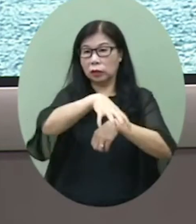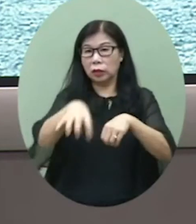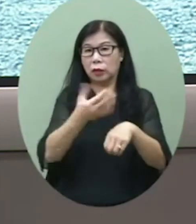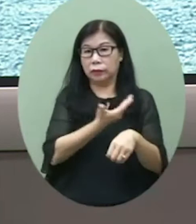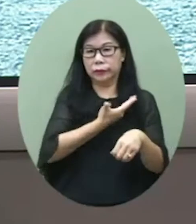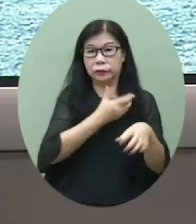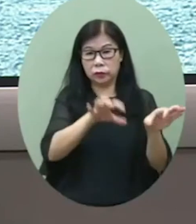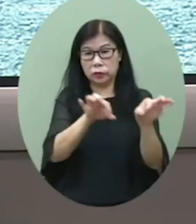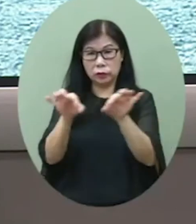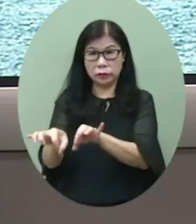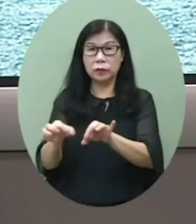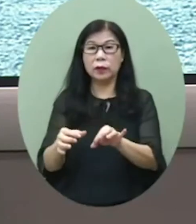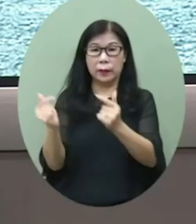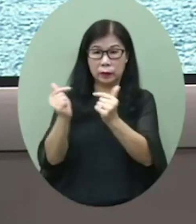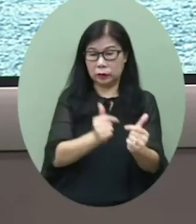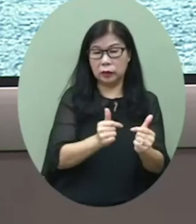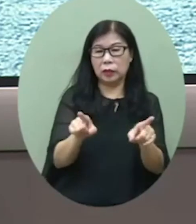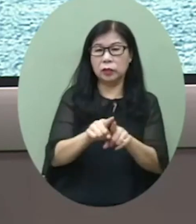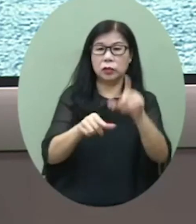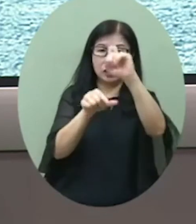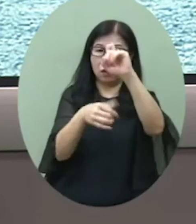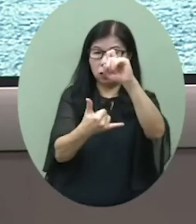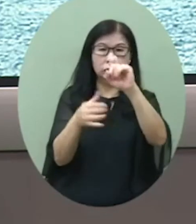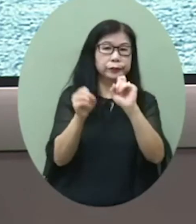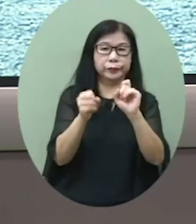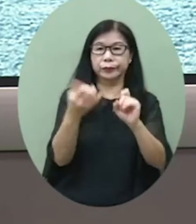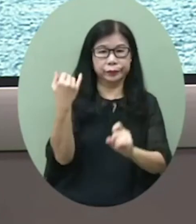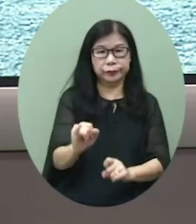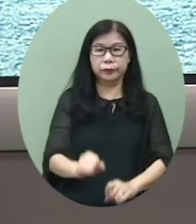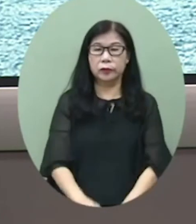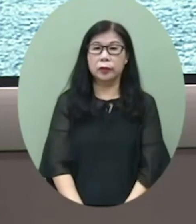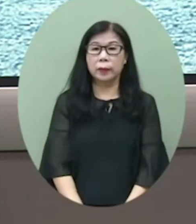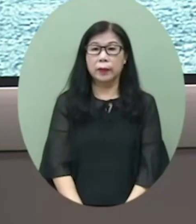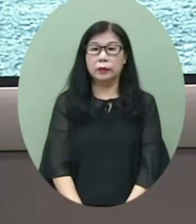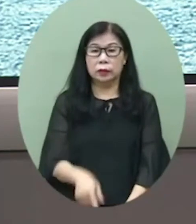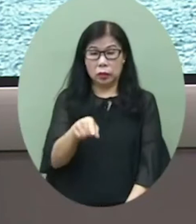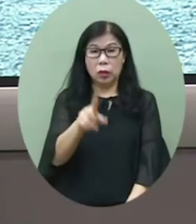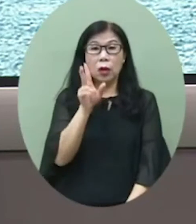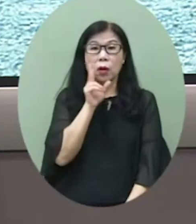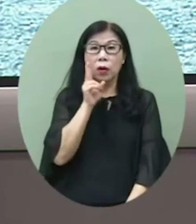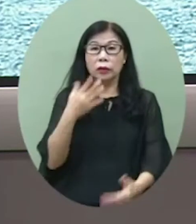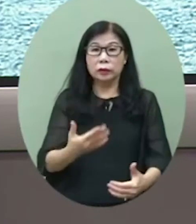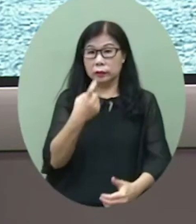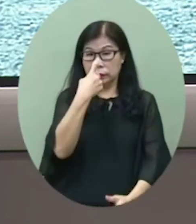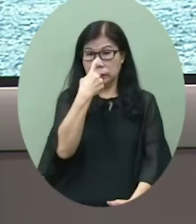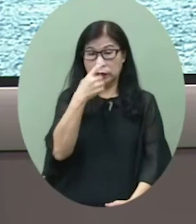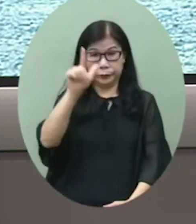election. So you can say there are more countries or places deferring the election rather than proceeding as